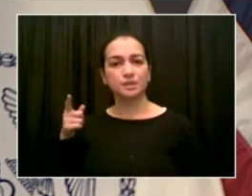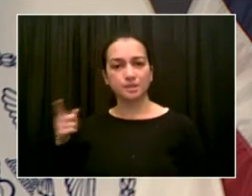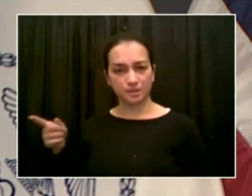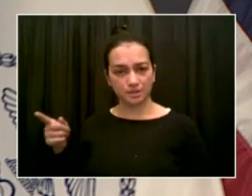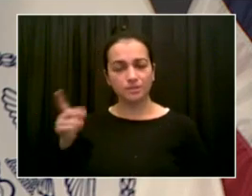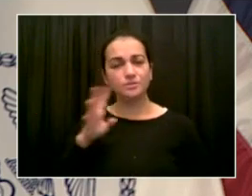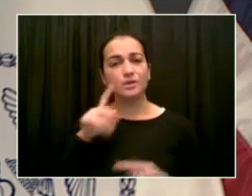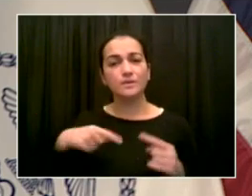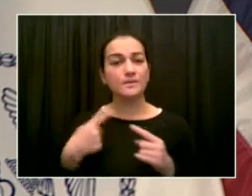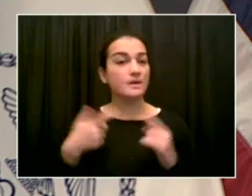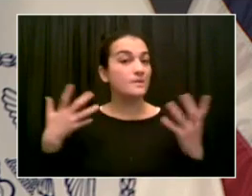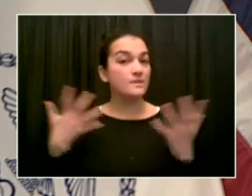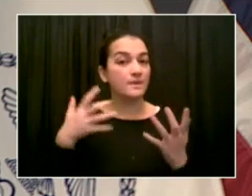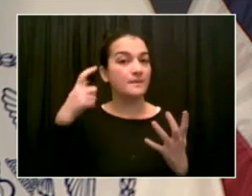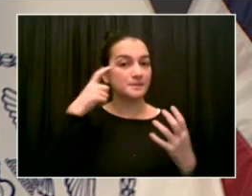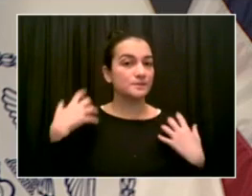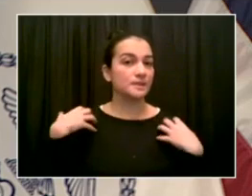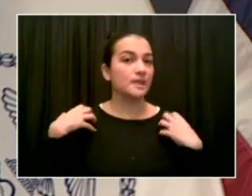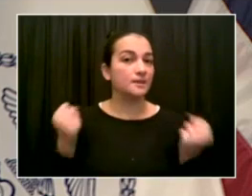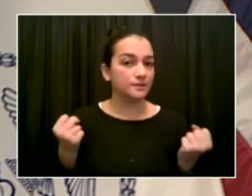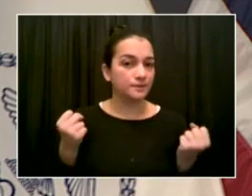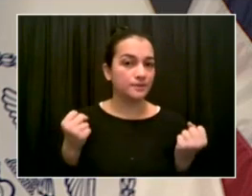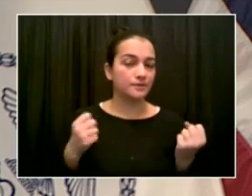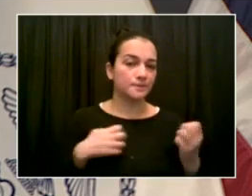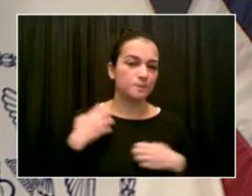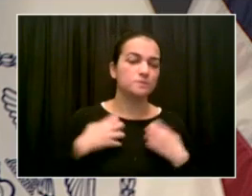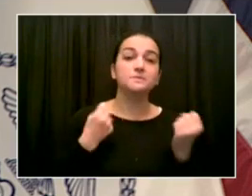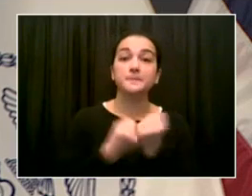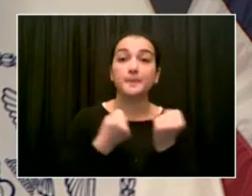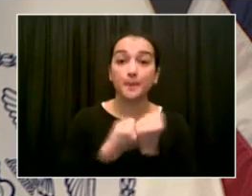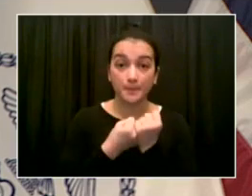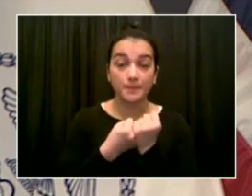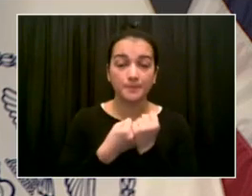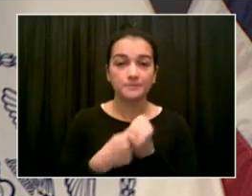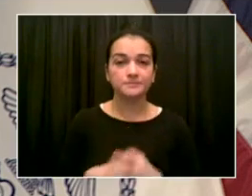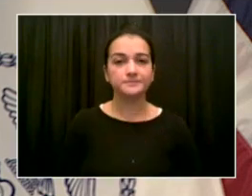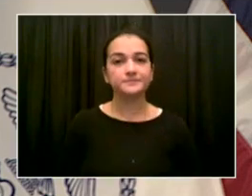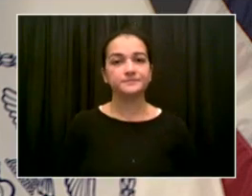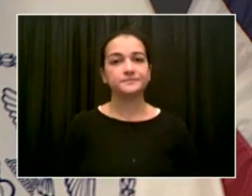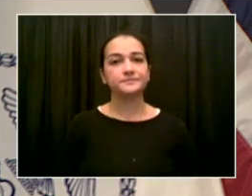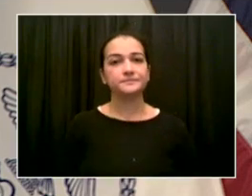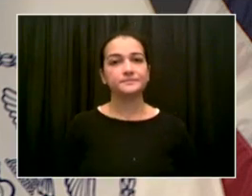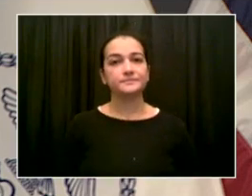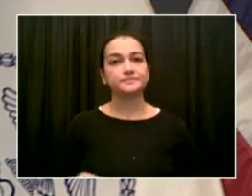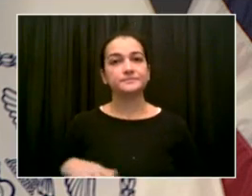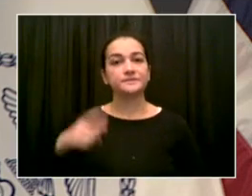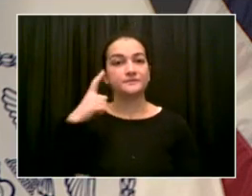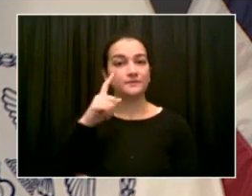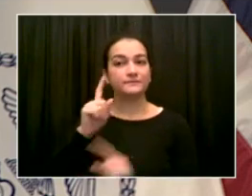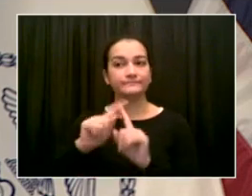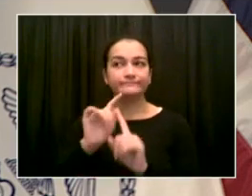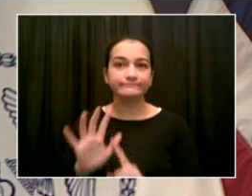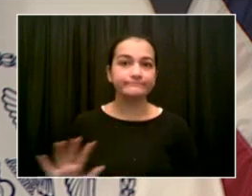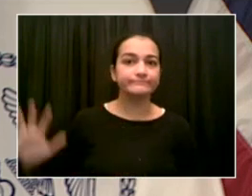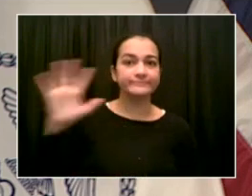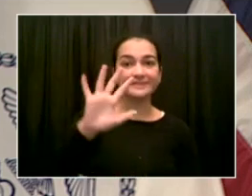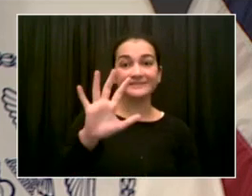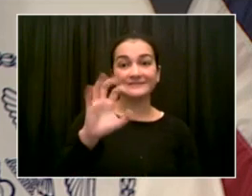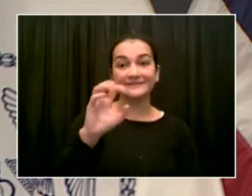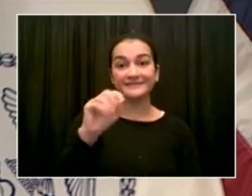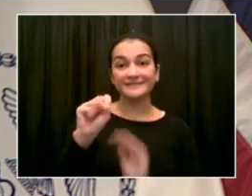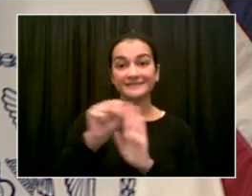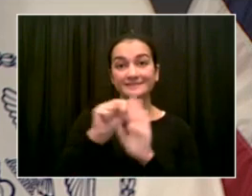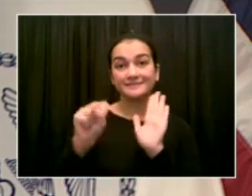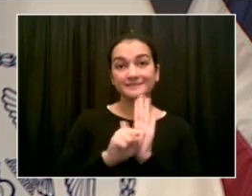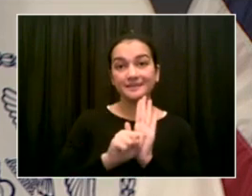focuses on reaching people, literally all 50 states, with the help they need and breaking that stigma and changing the way that